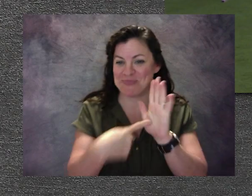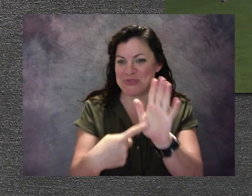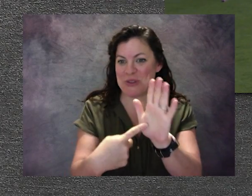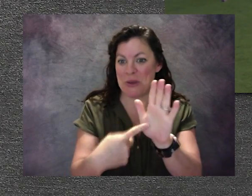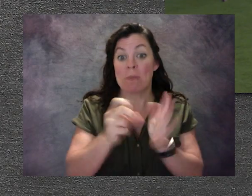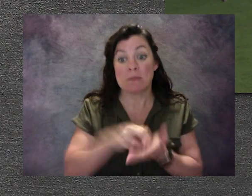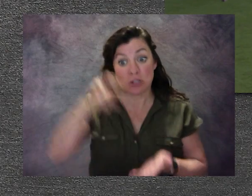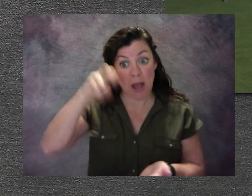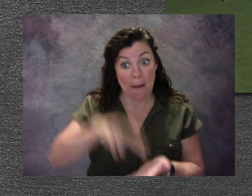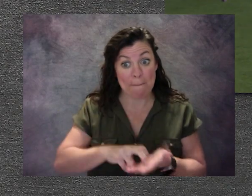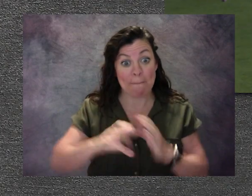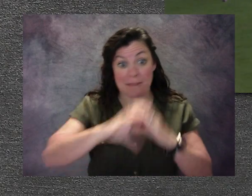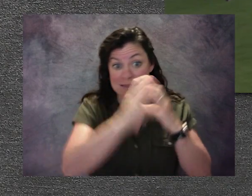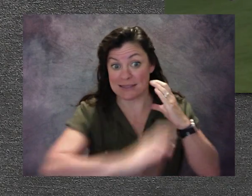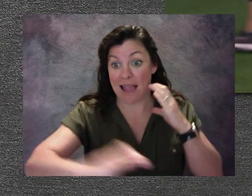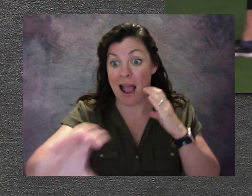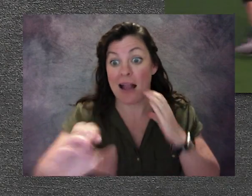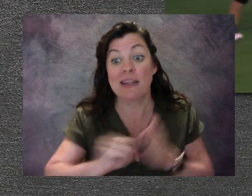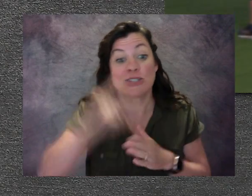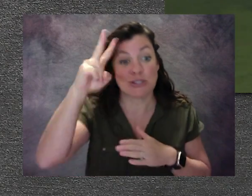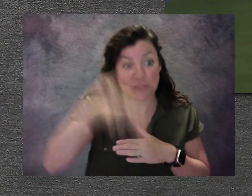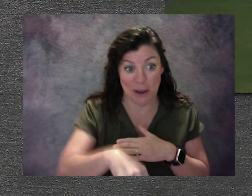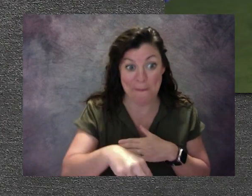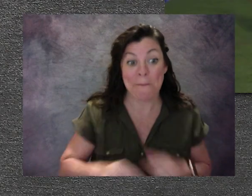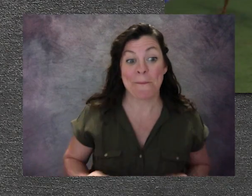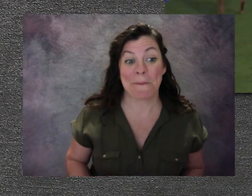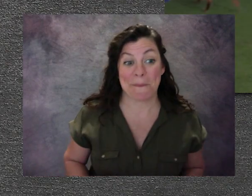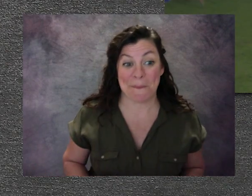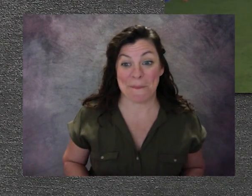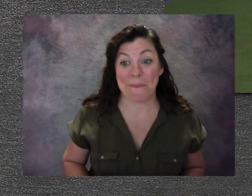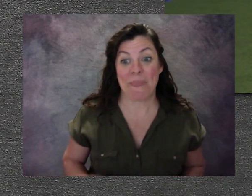tunnel, jump, weave,